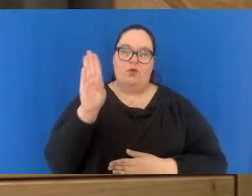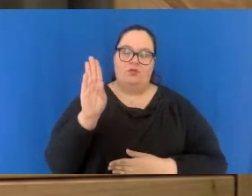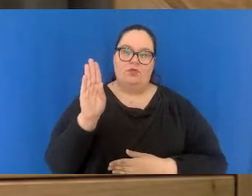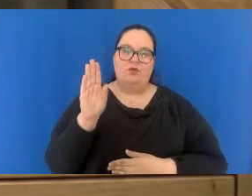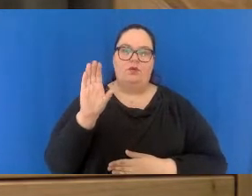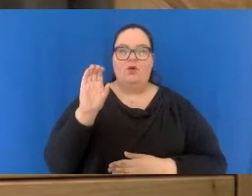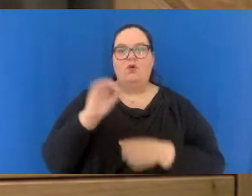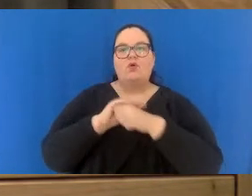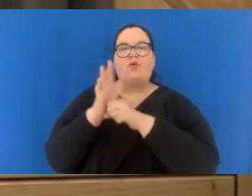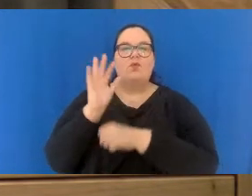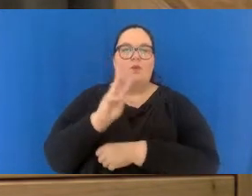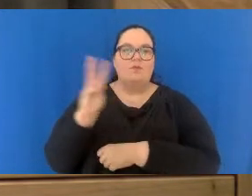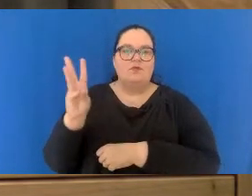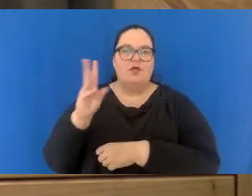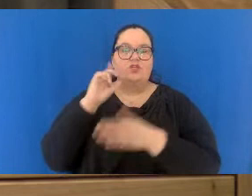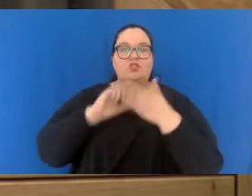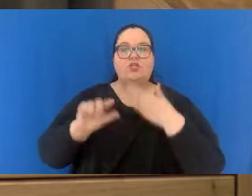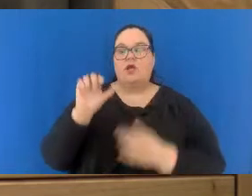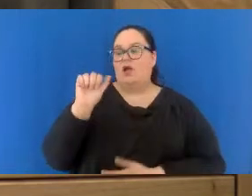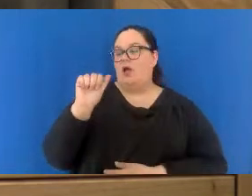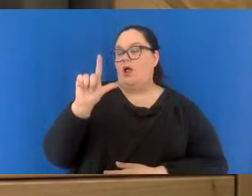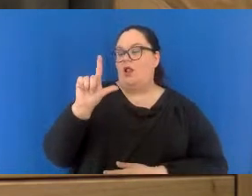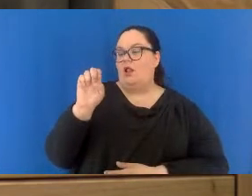clicking on Alert Levels.